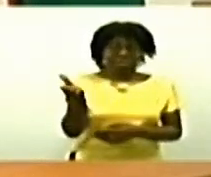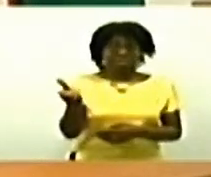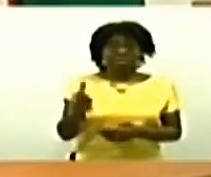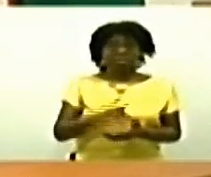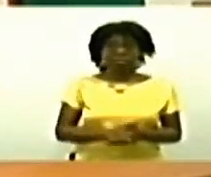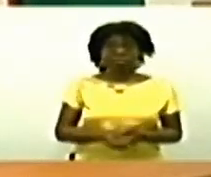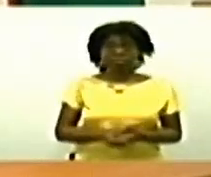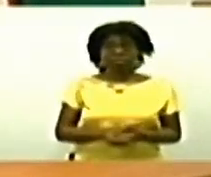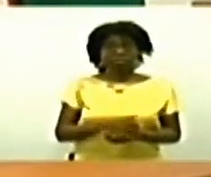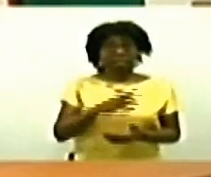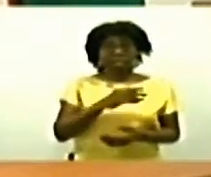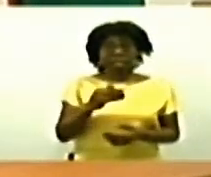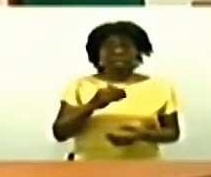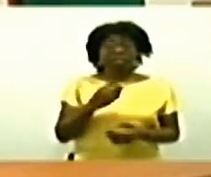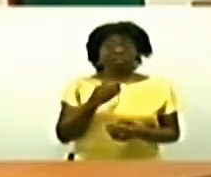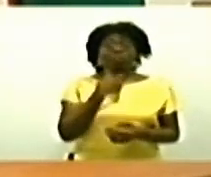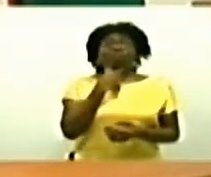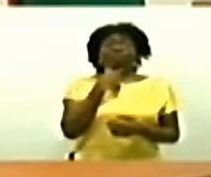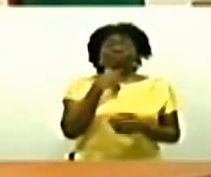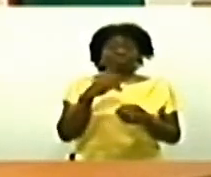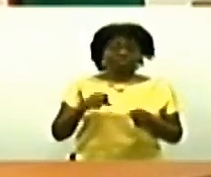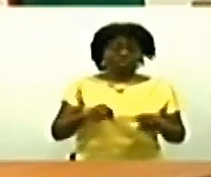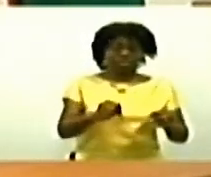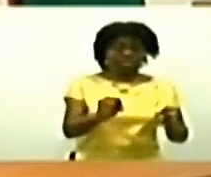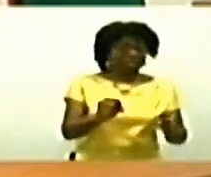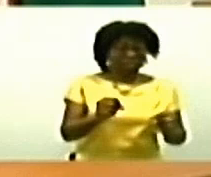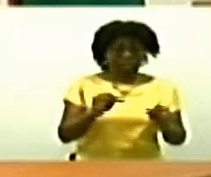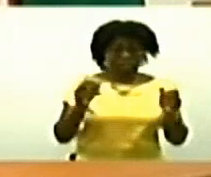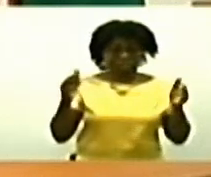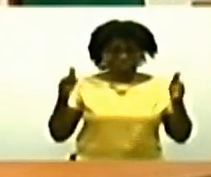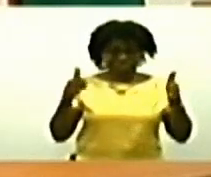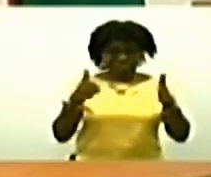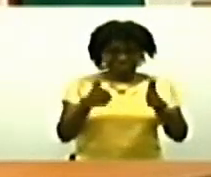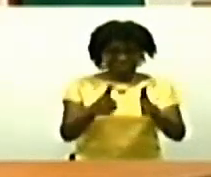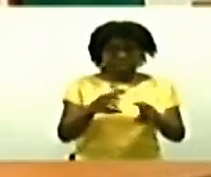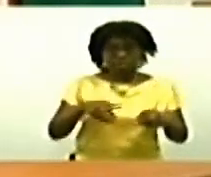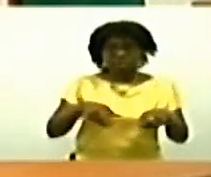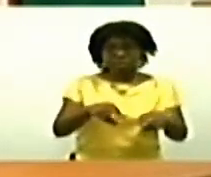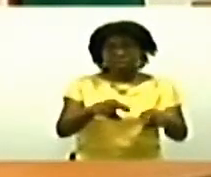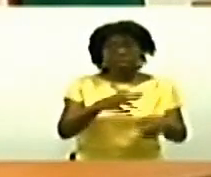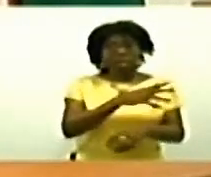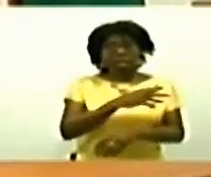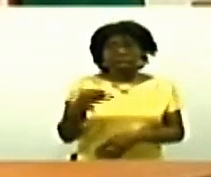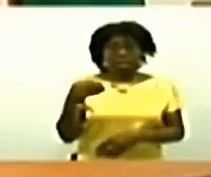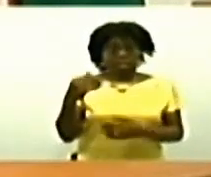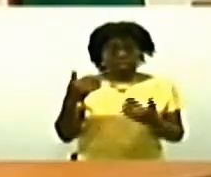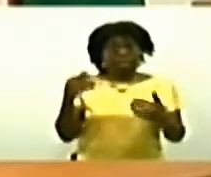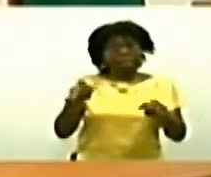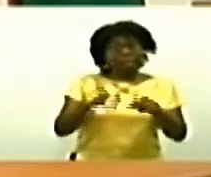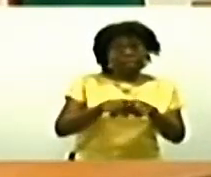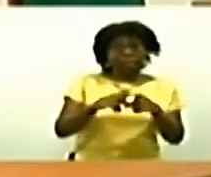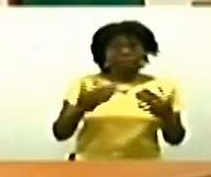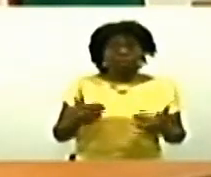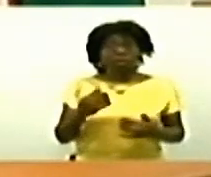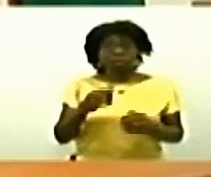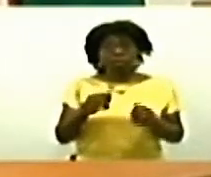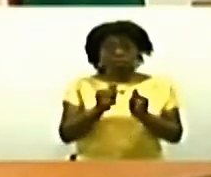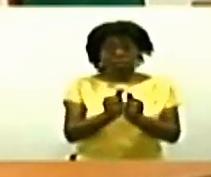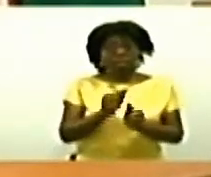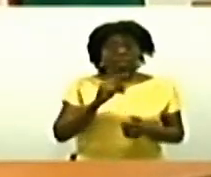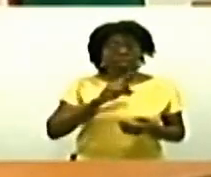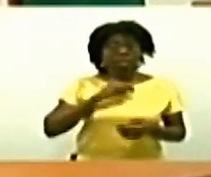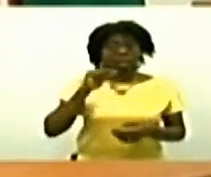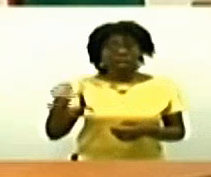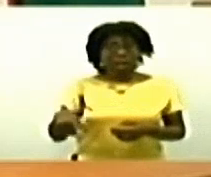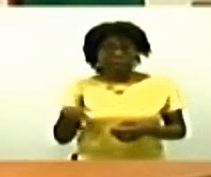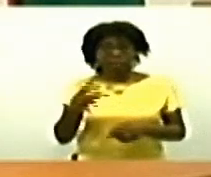and choke the street and block the traffic. And then the same thing is being done now by the garbage trucks, which used to